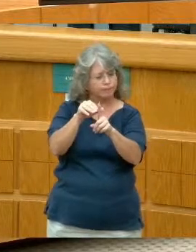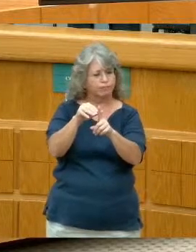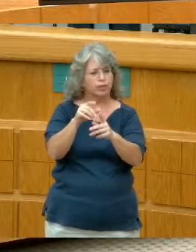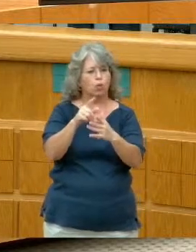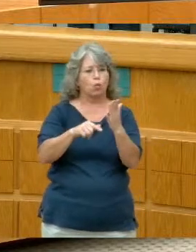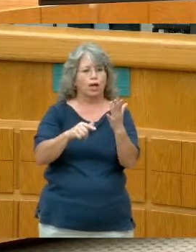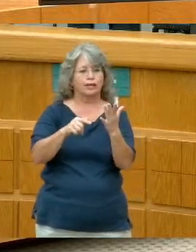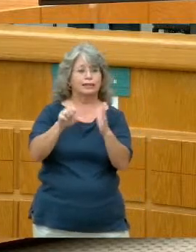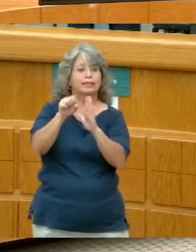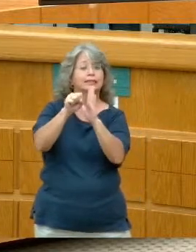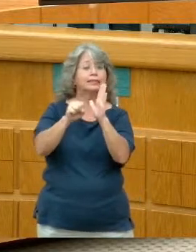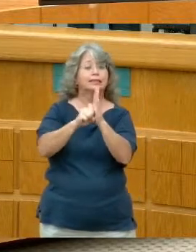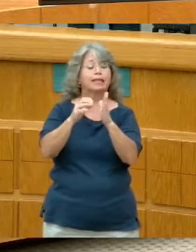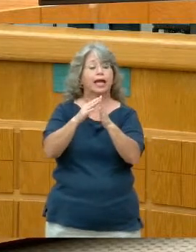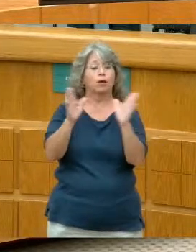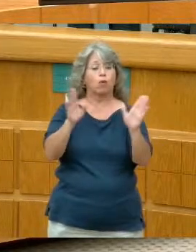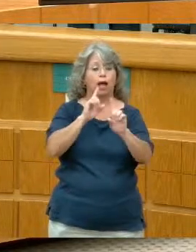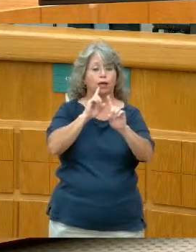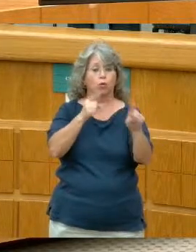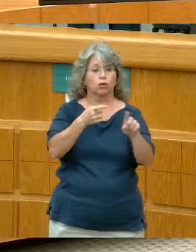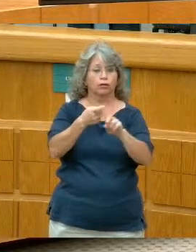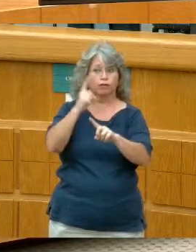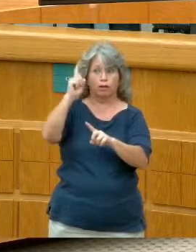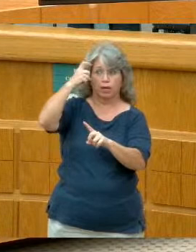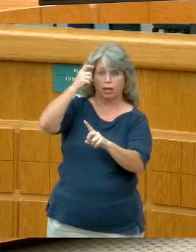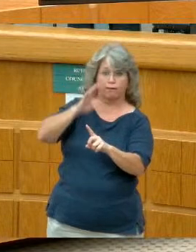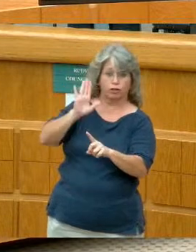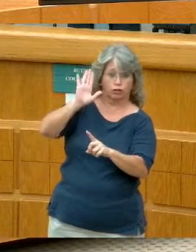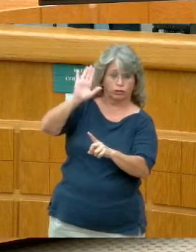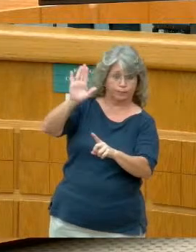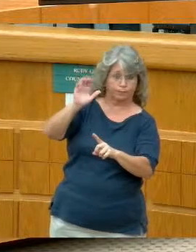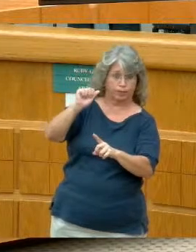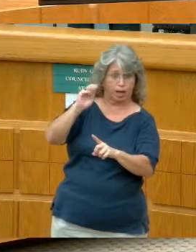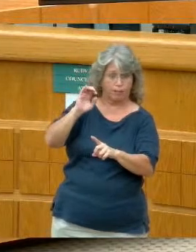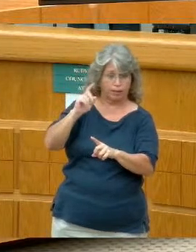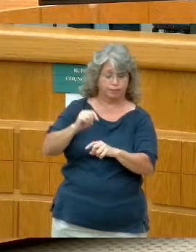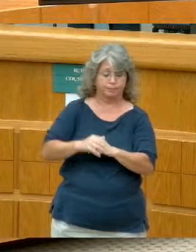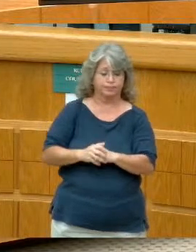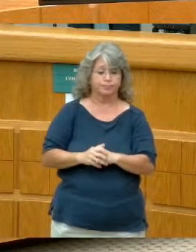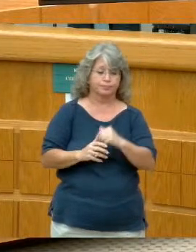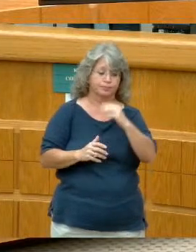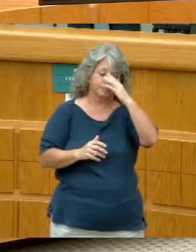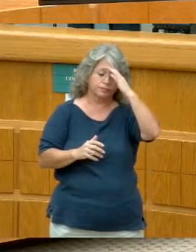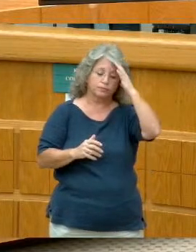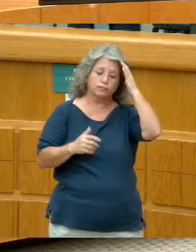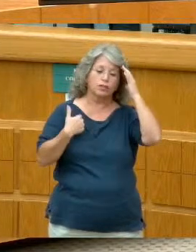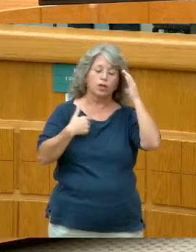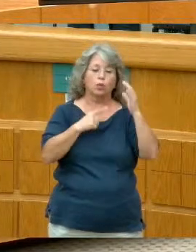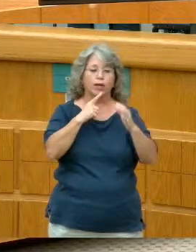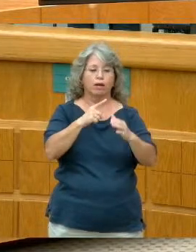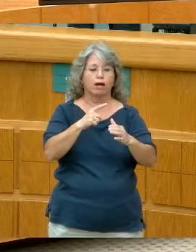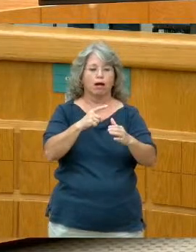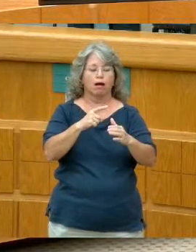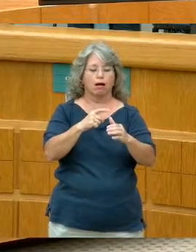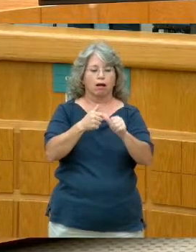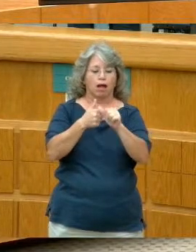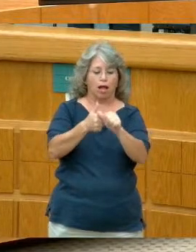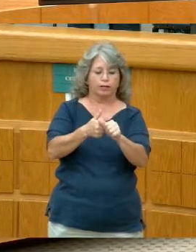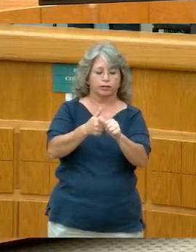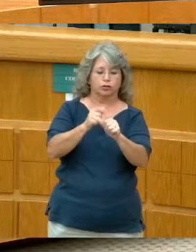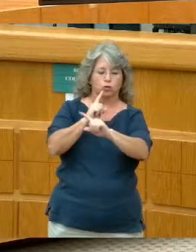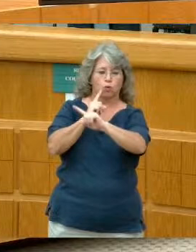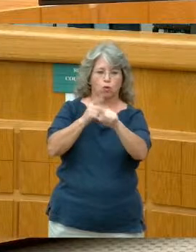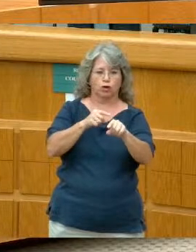clarification, what the current statewide orders say from Governor Abbott and how they work. So, okay, we are operating under the